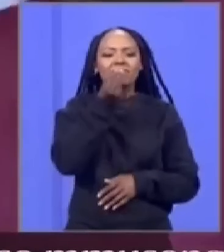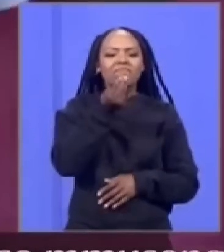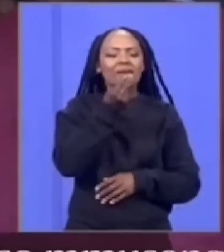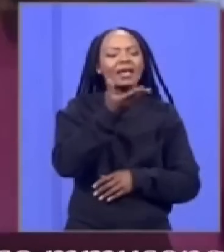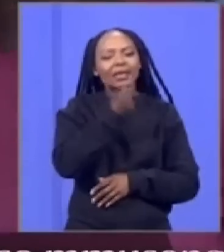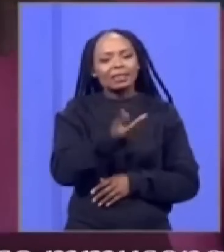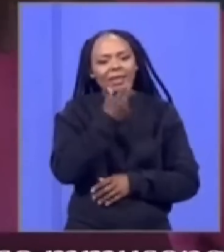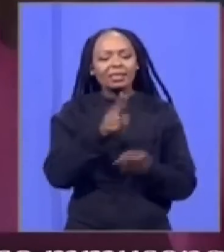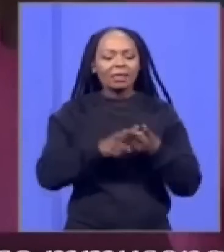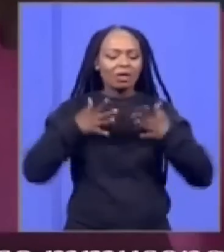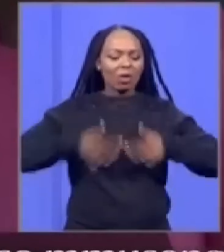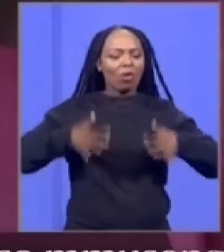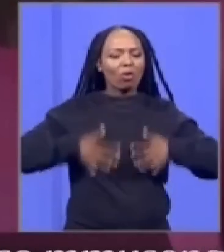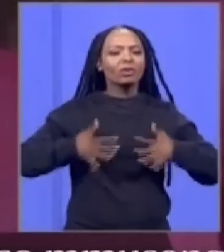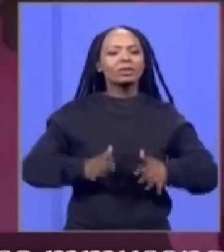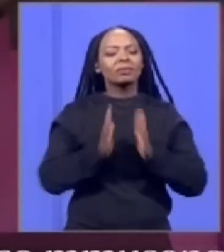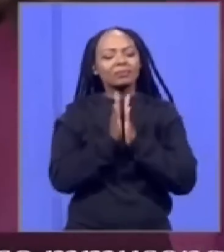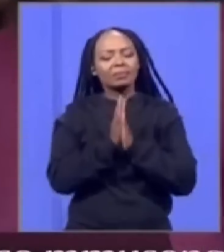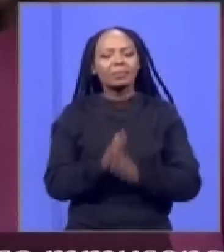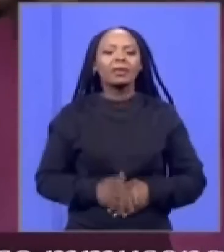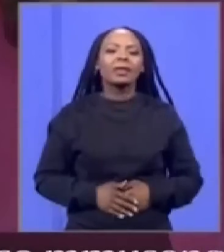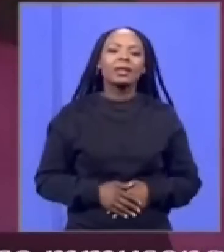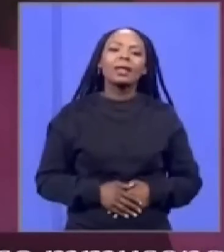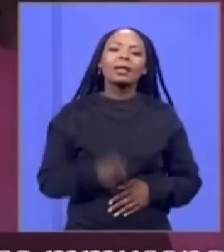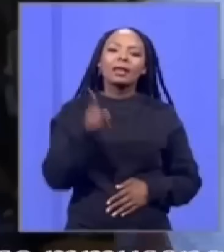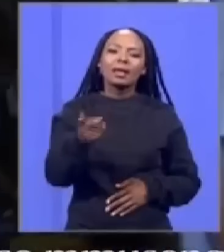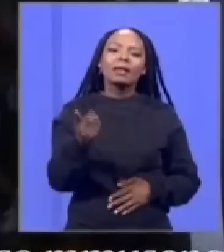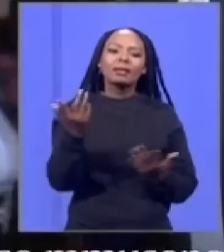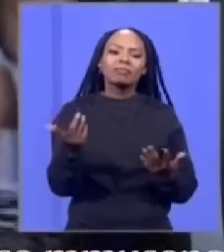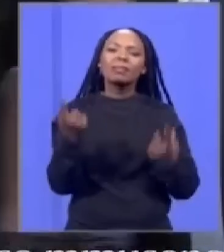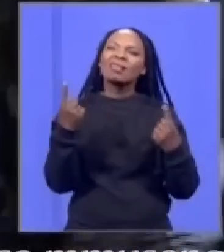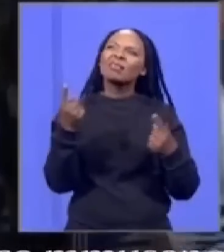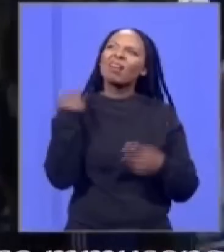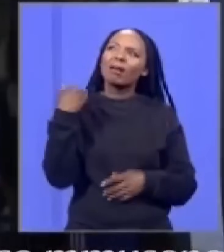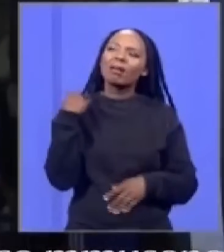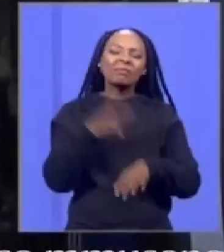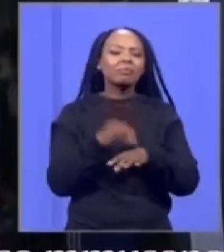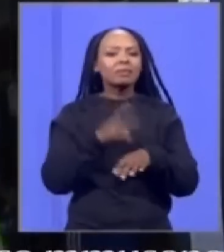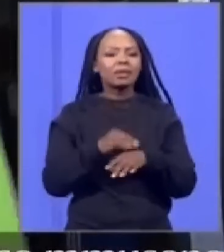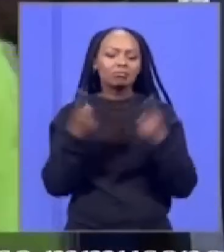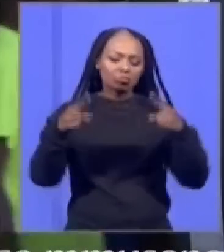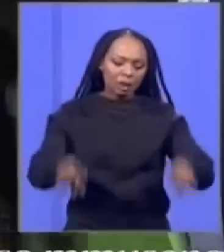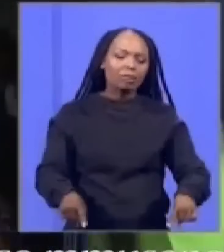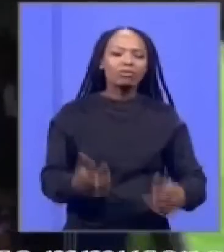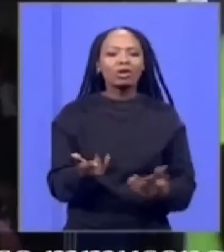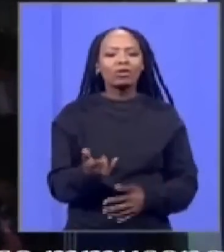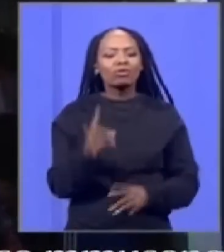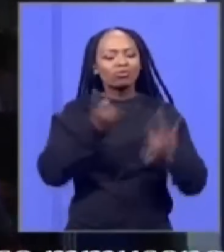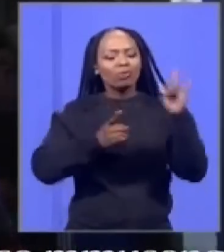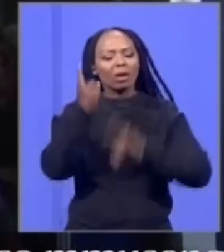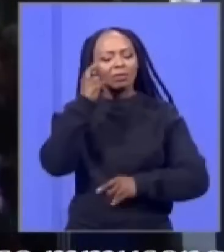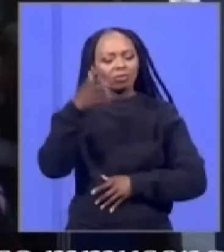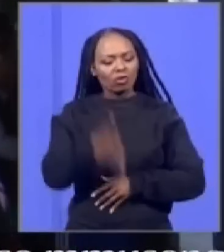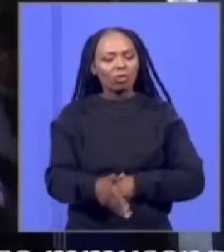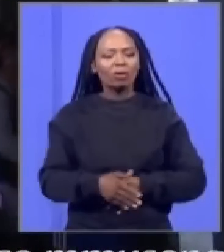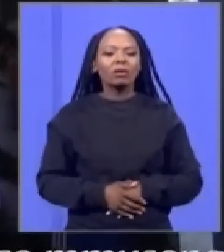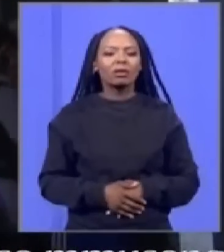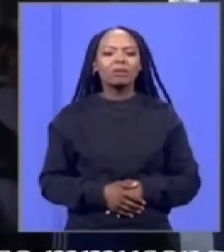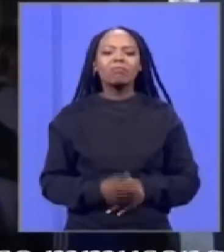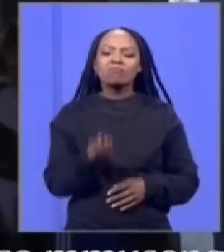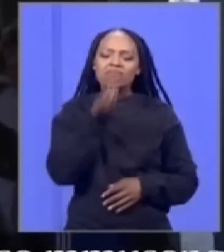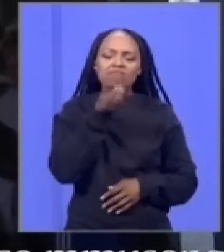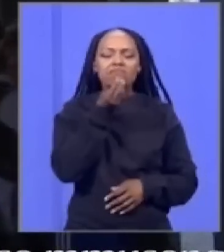diaparo. Ke gale ke le mo toropong sale ke simola go tla toropong ke le 15 years ntse ke ja di Keresemose batla ke kopa